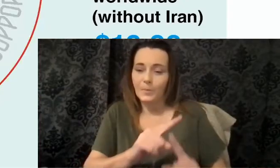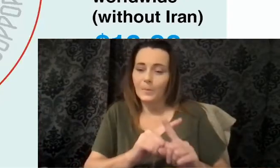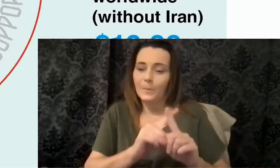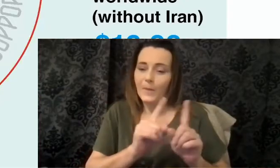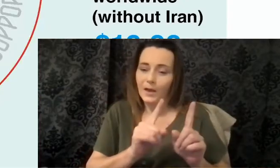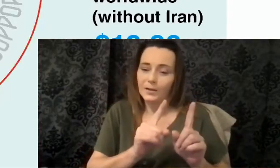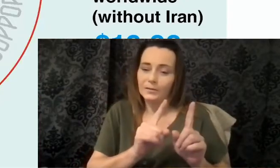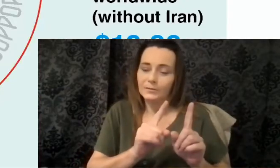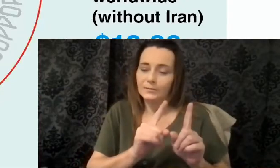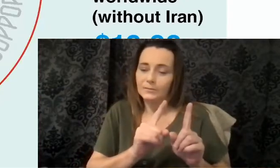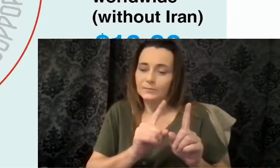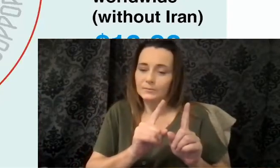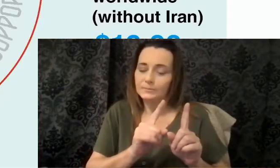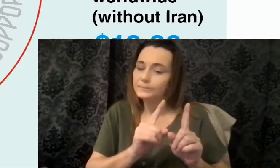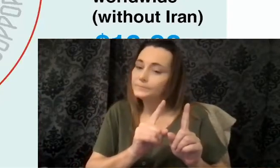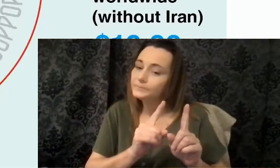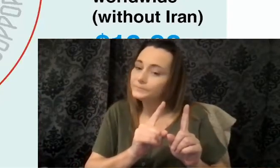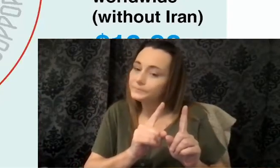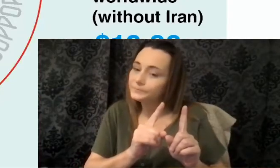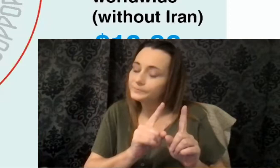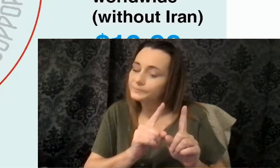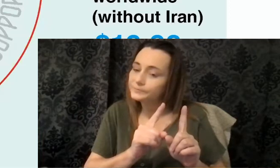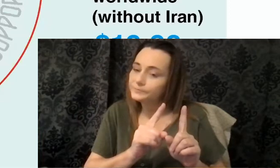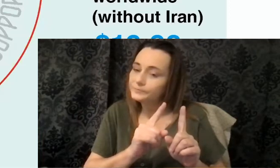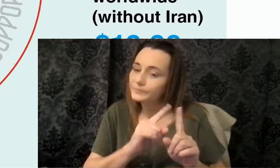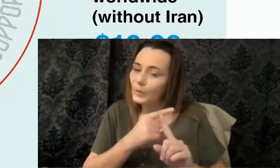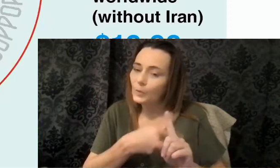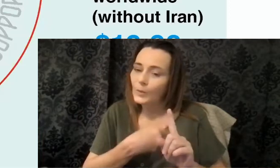month or two of